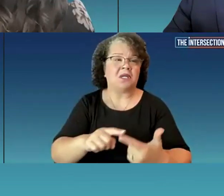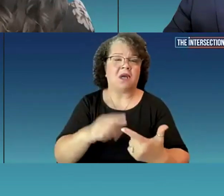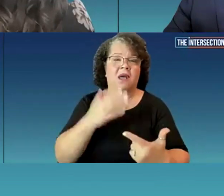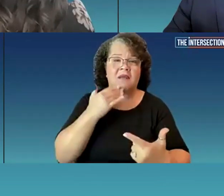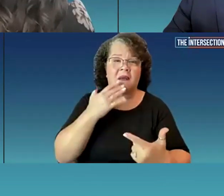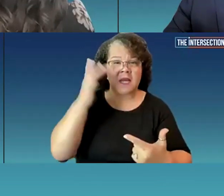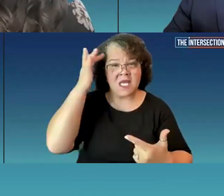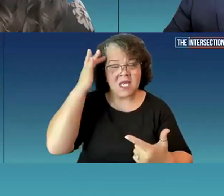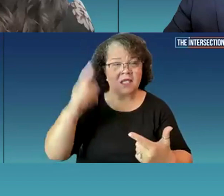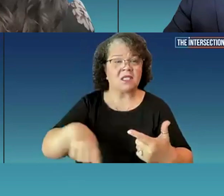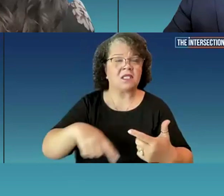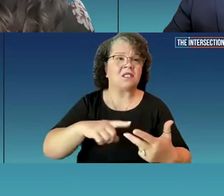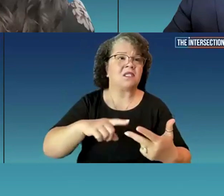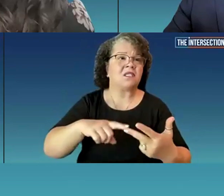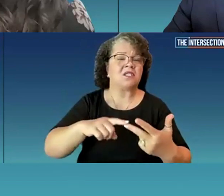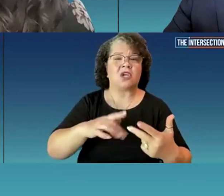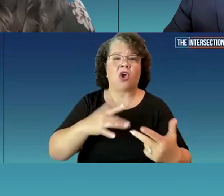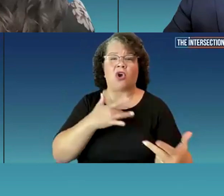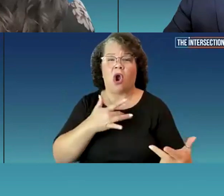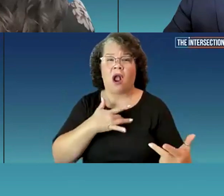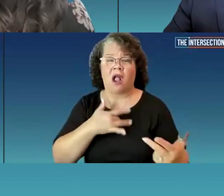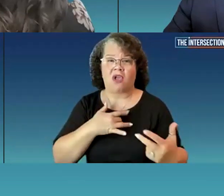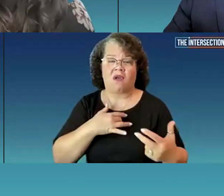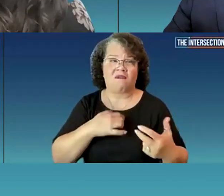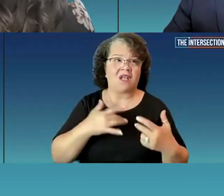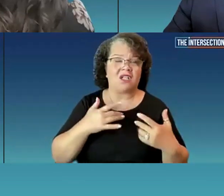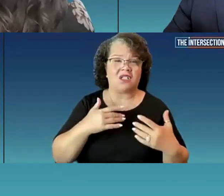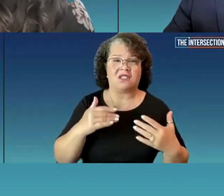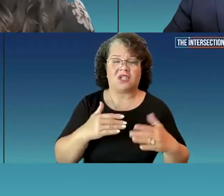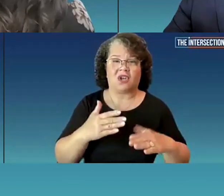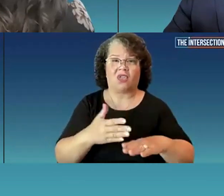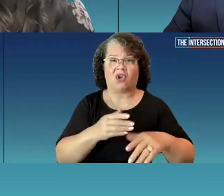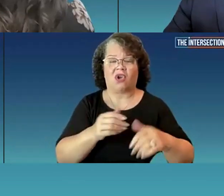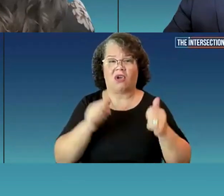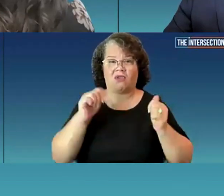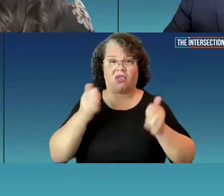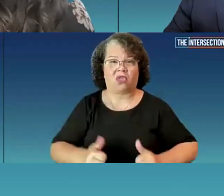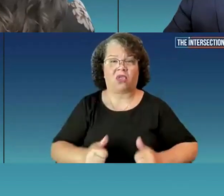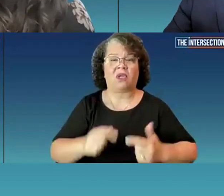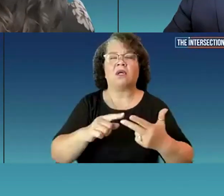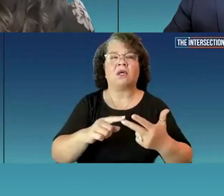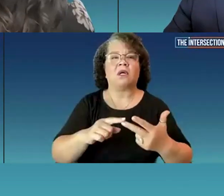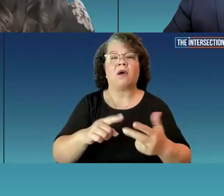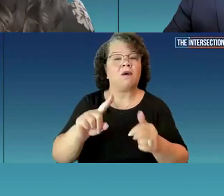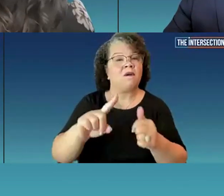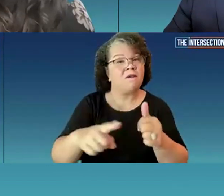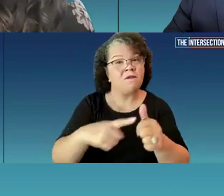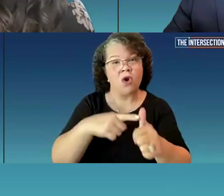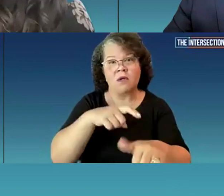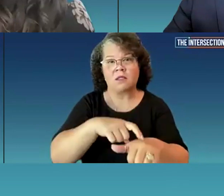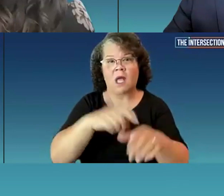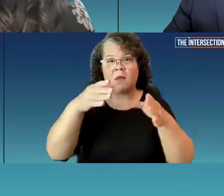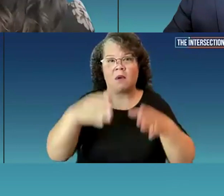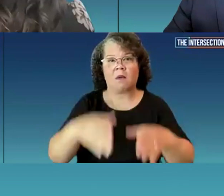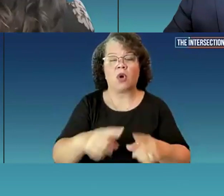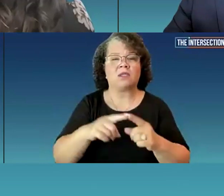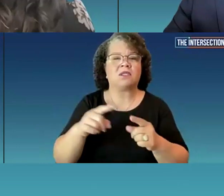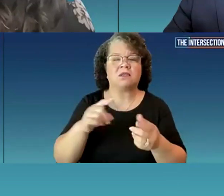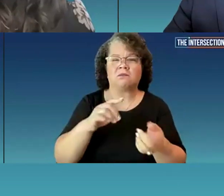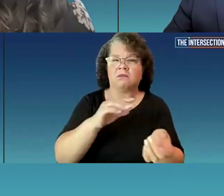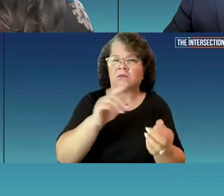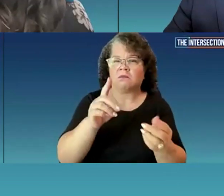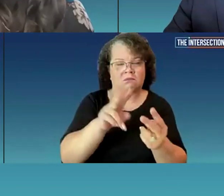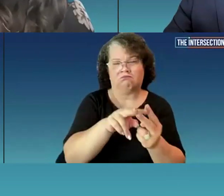cardiovascular events, it doesn't matter. The response the first time someone, whether it's a physician or administrator,